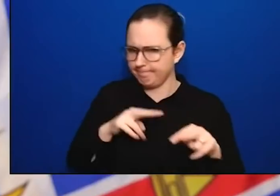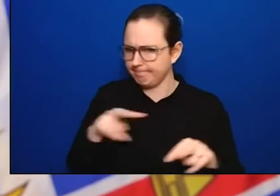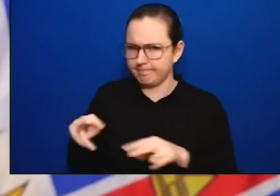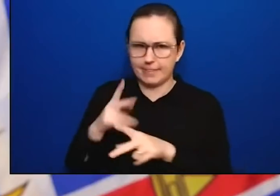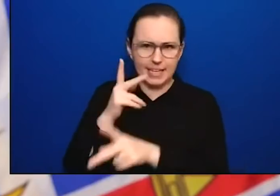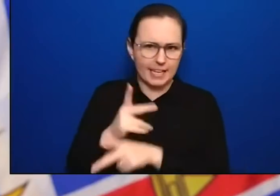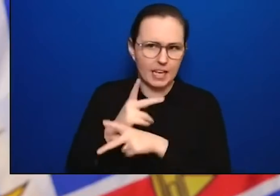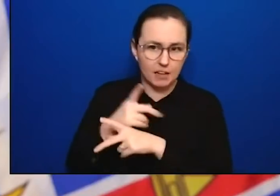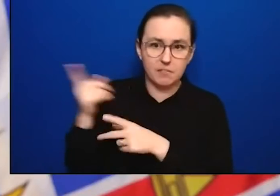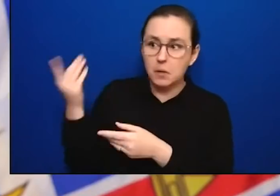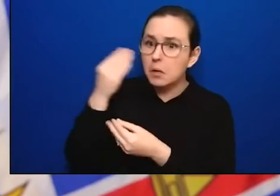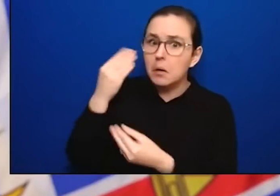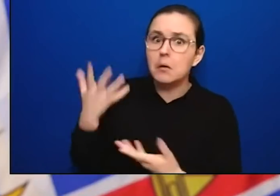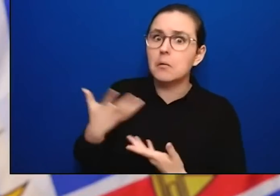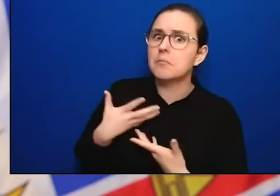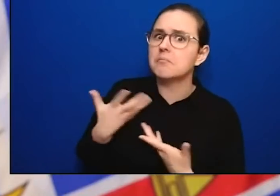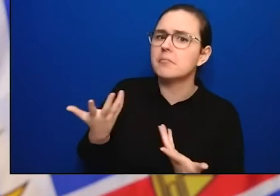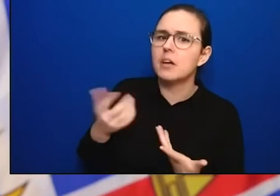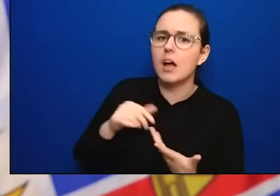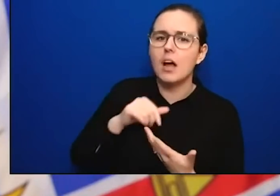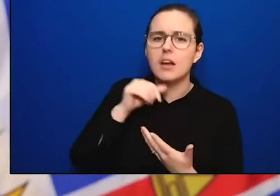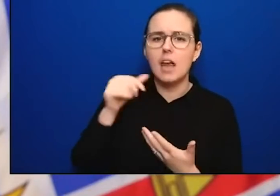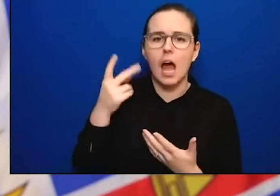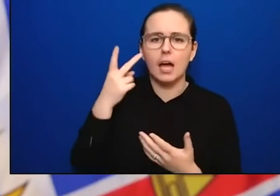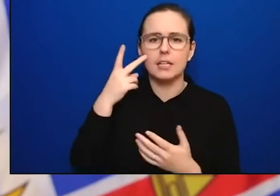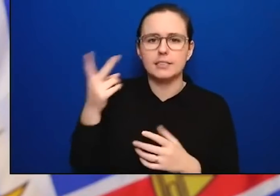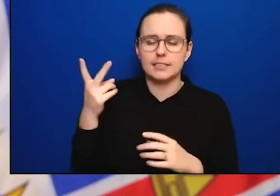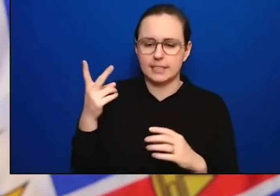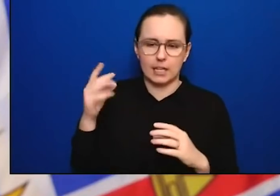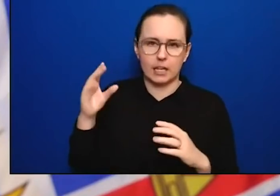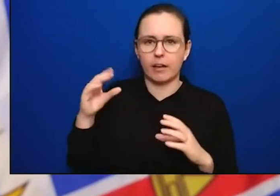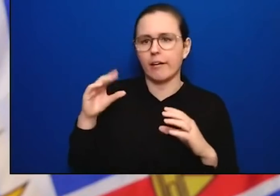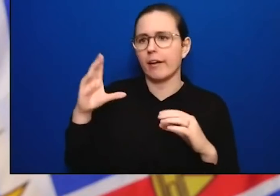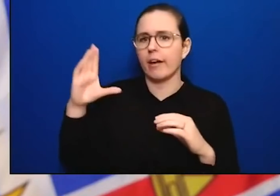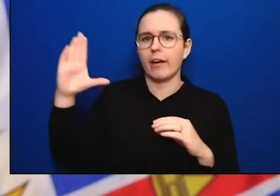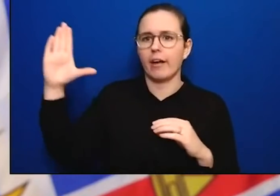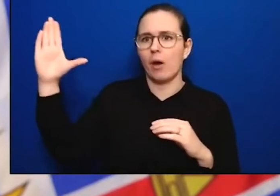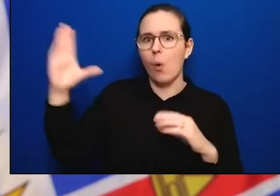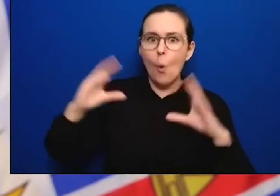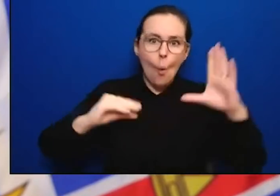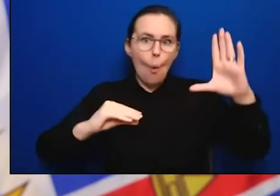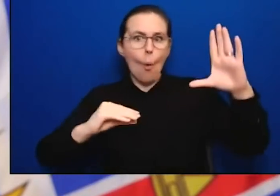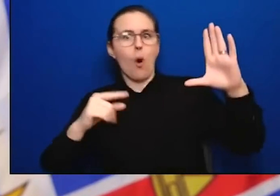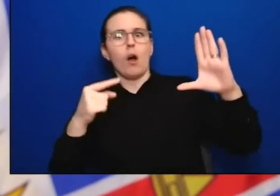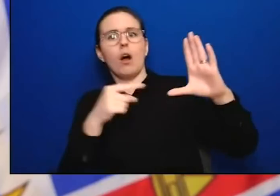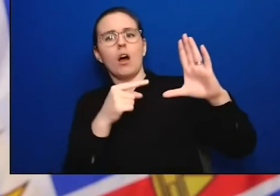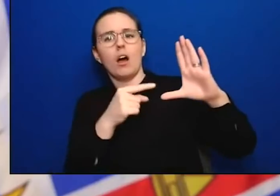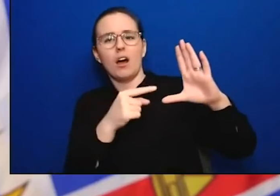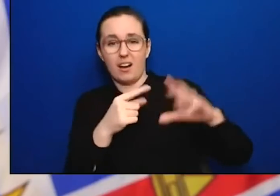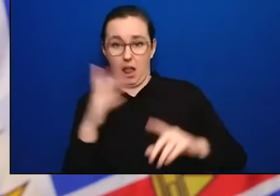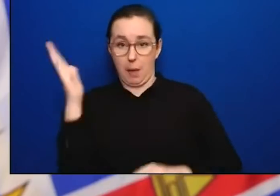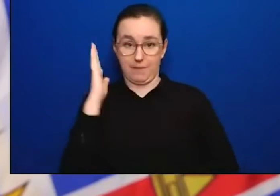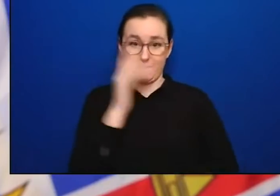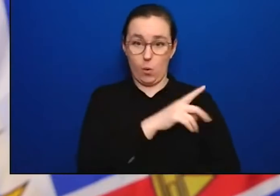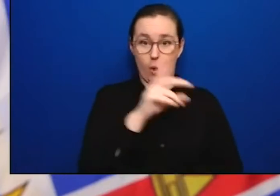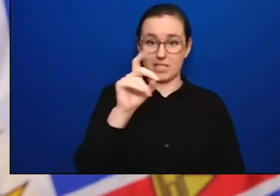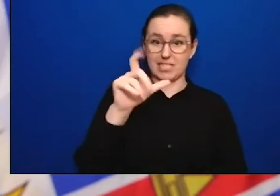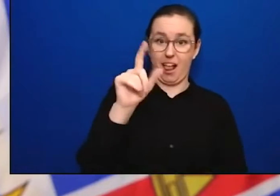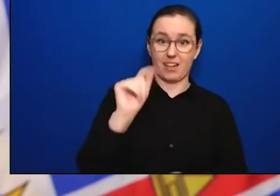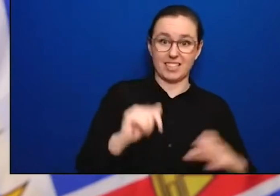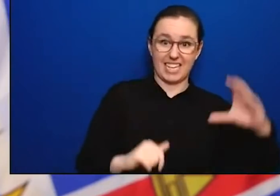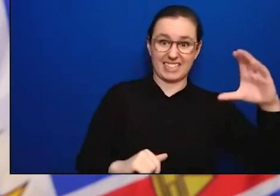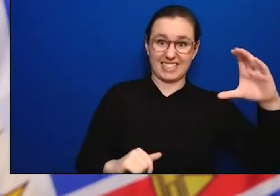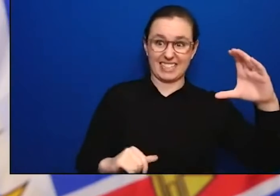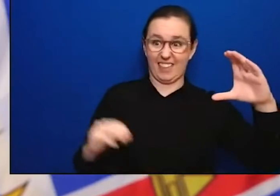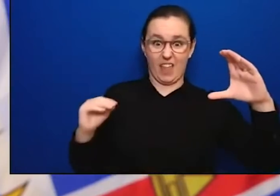we've been following my lab team has been following it really carefully, and we're not seeing it taking over from